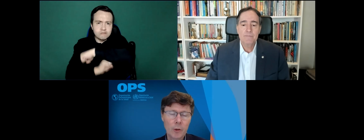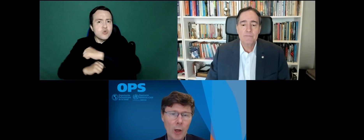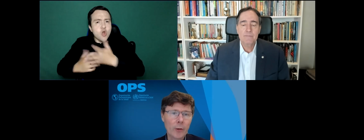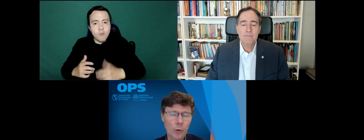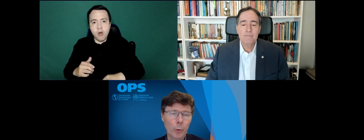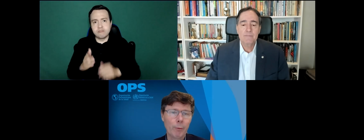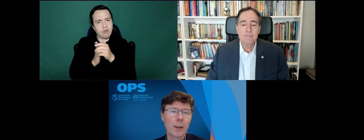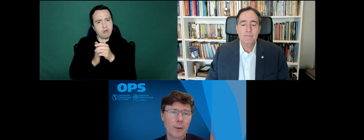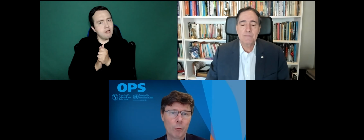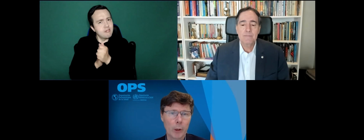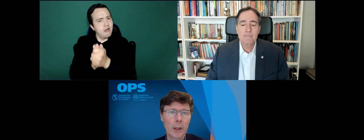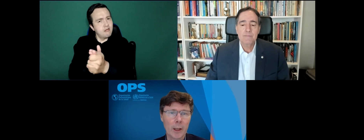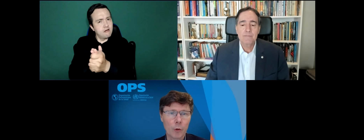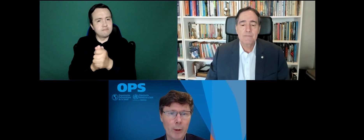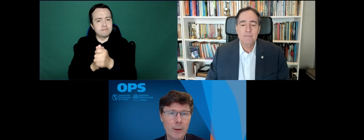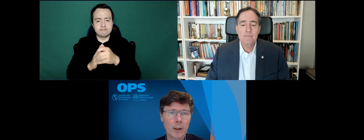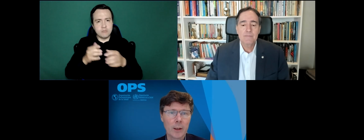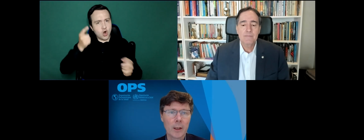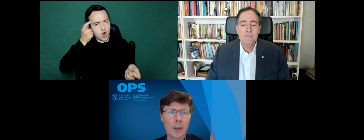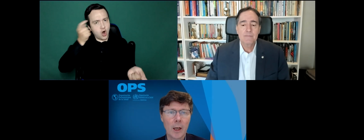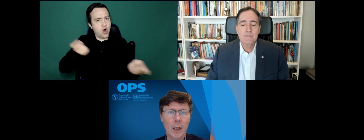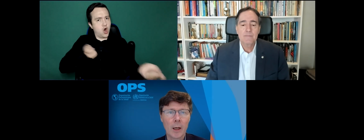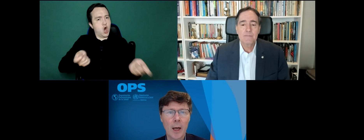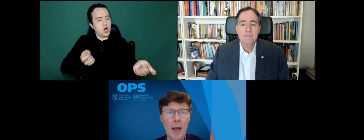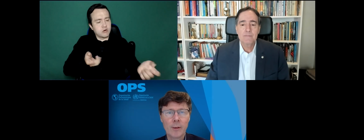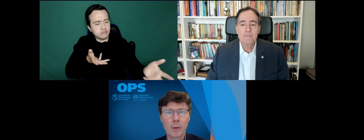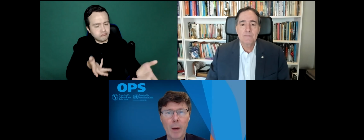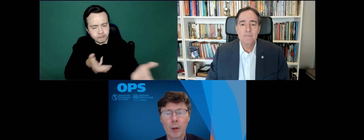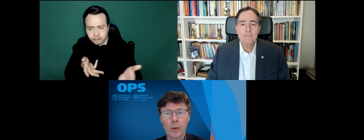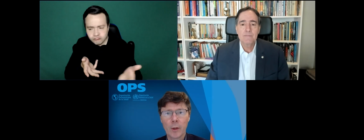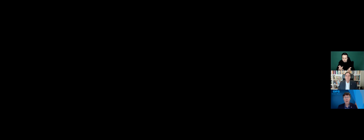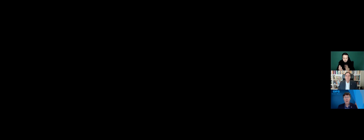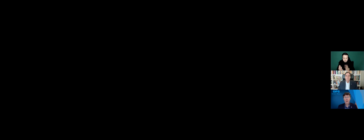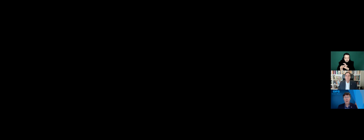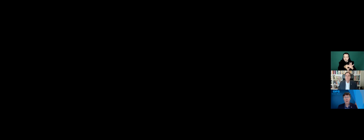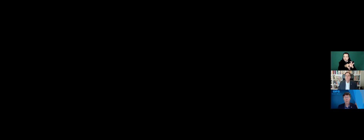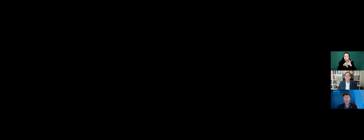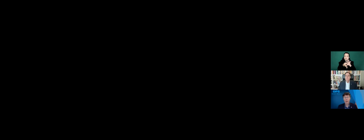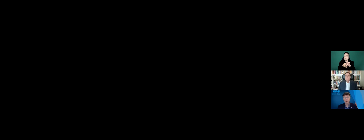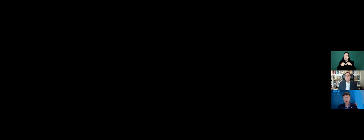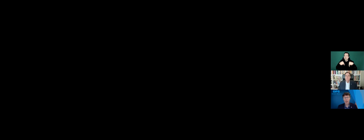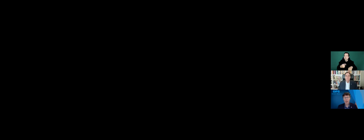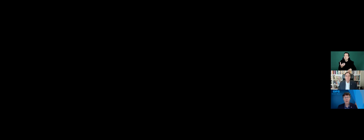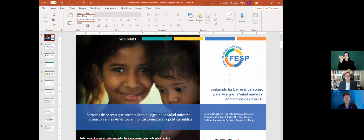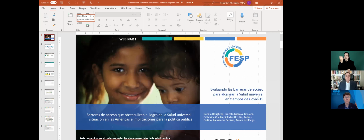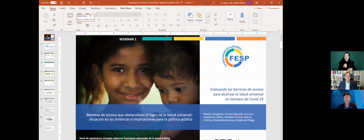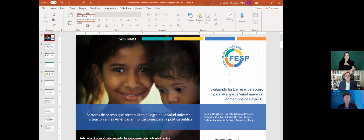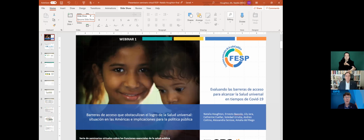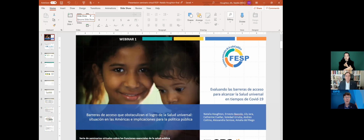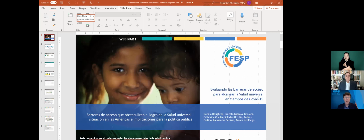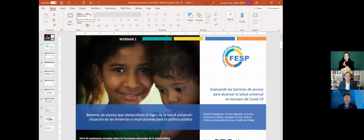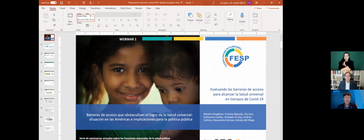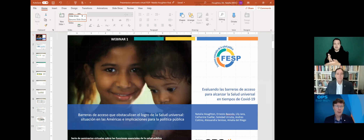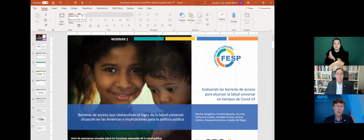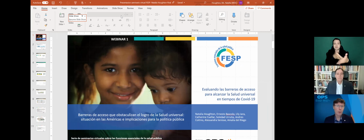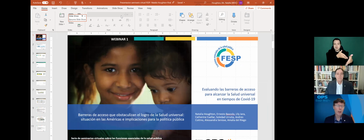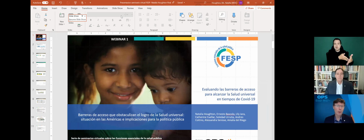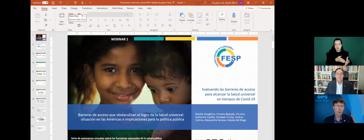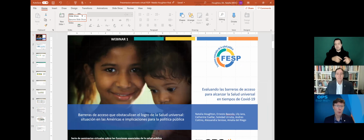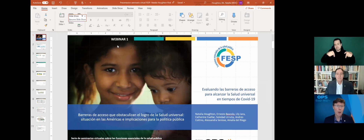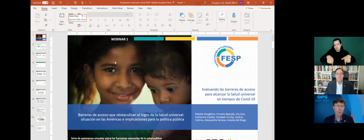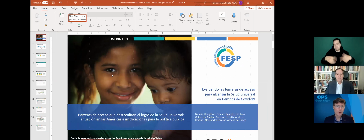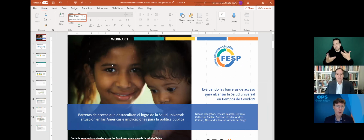then the challenges we face really in addressing the access barriers within health systems. And that's a nice segue